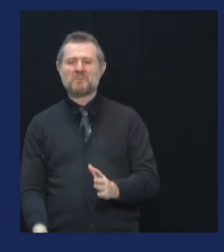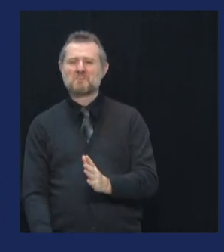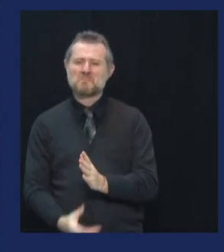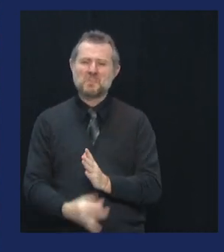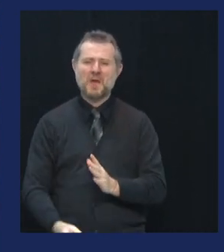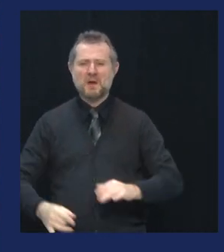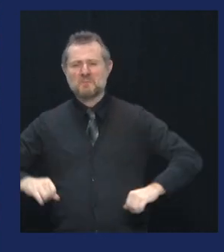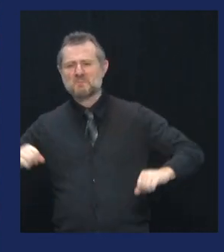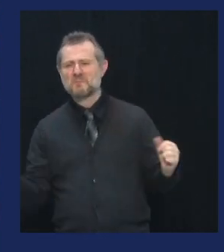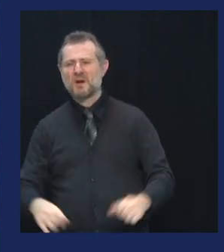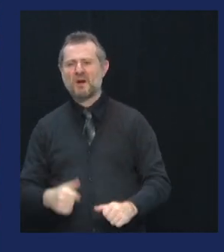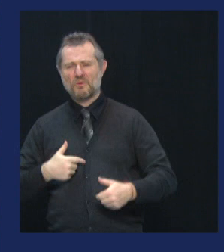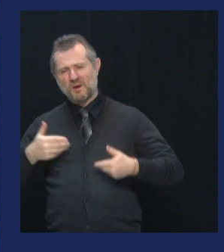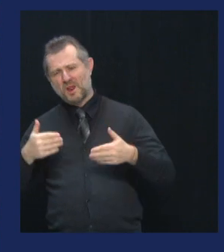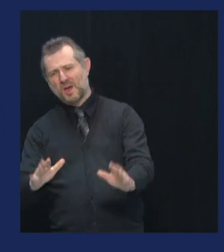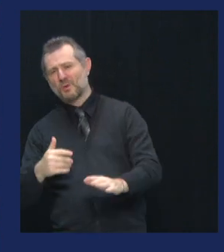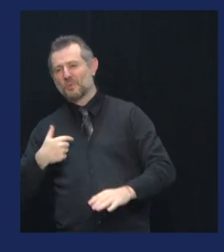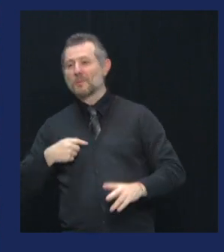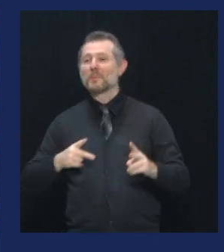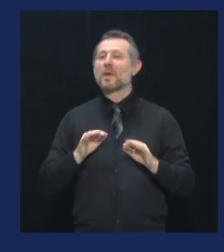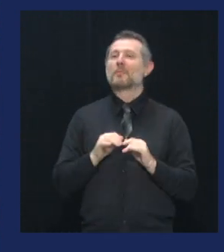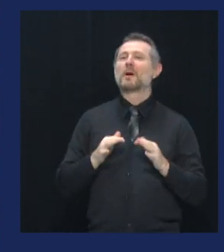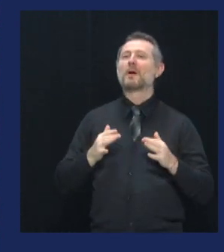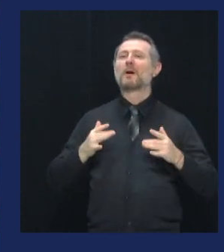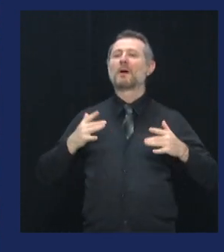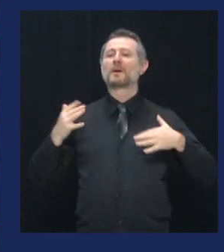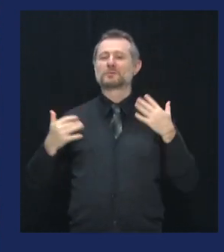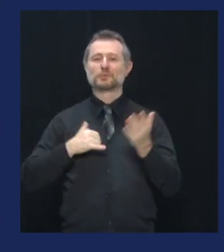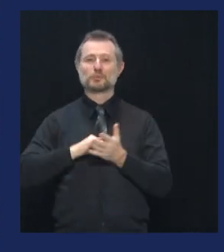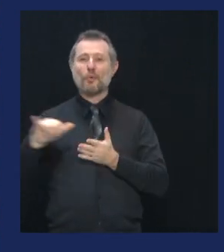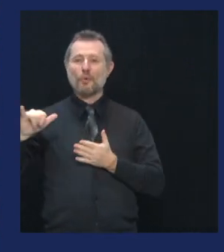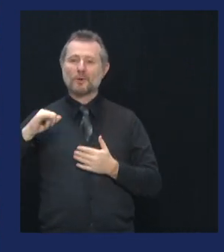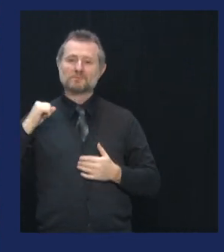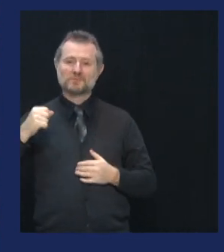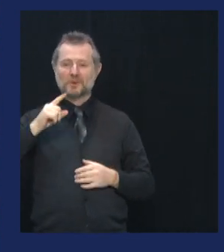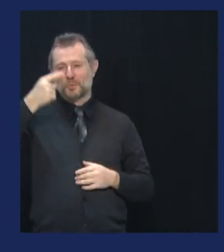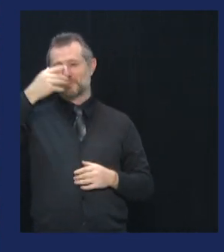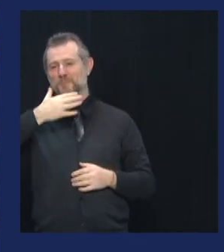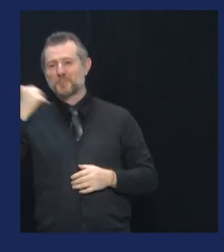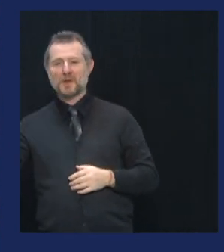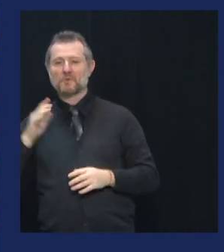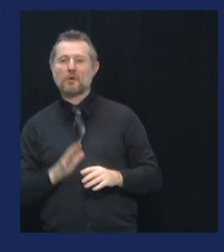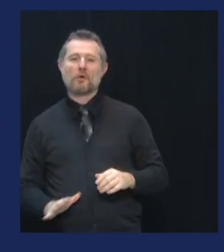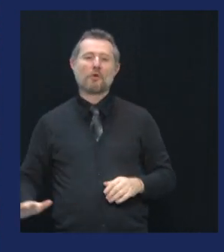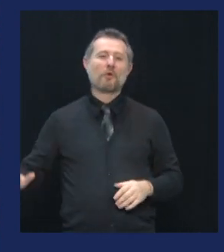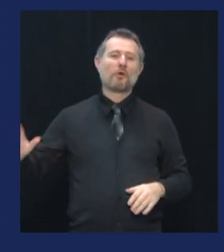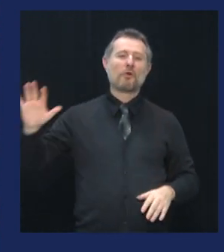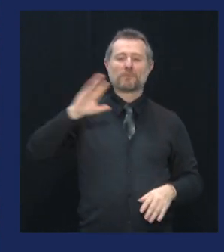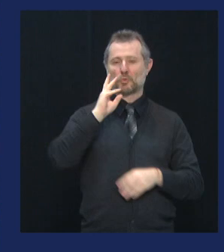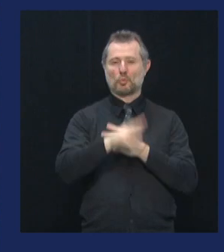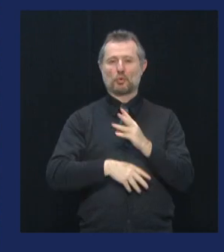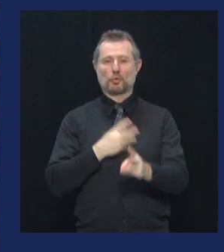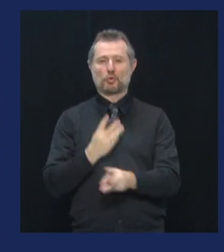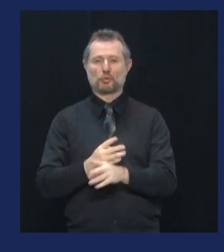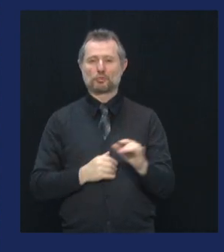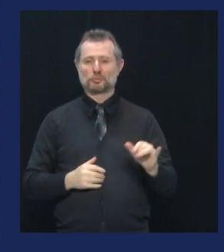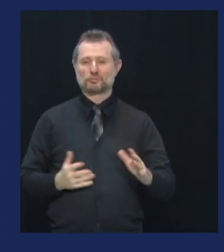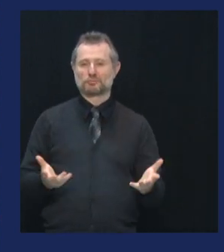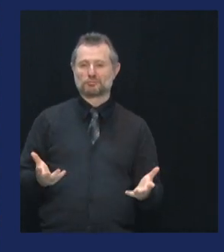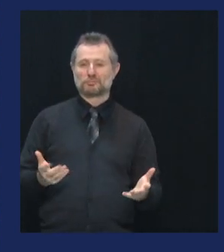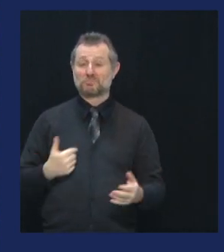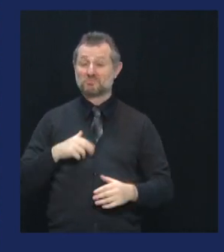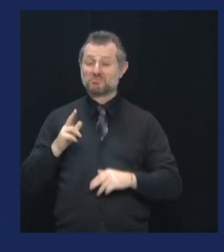New York better than any place on this globe and gives us the ability to build a new New